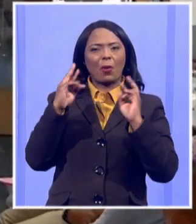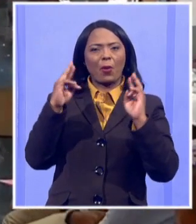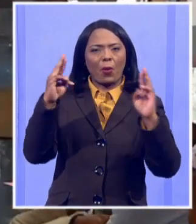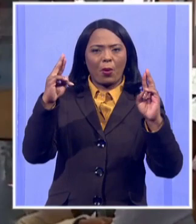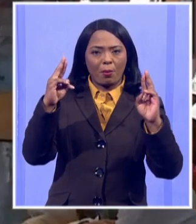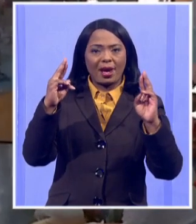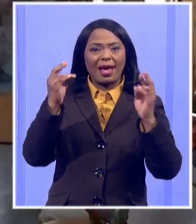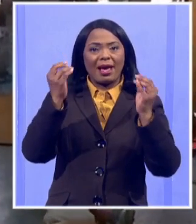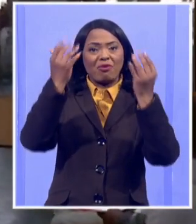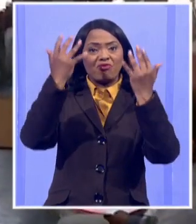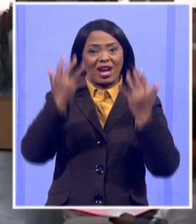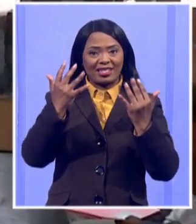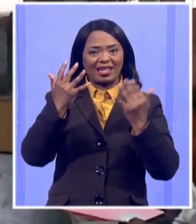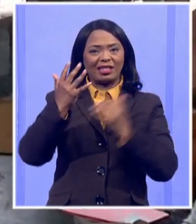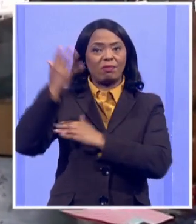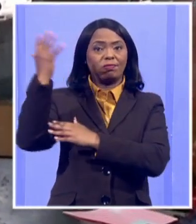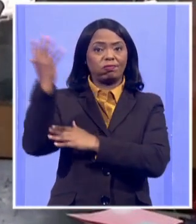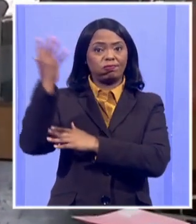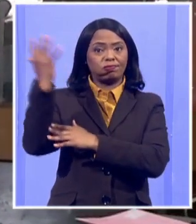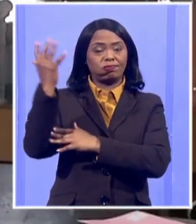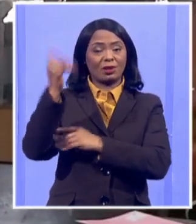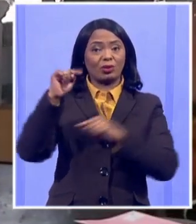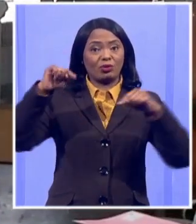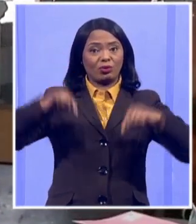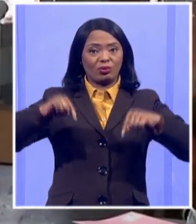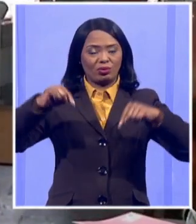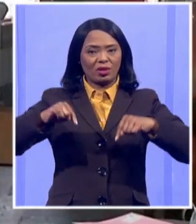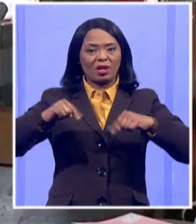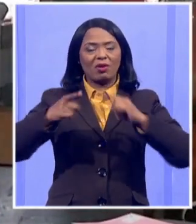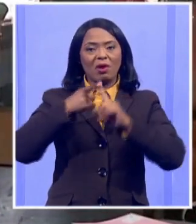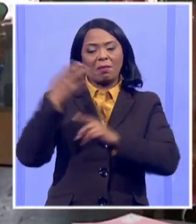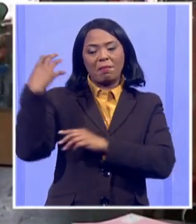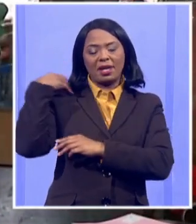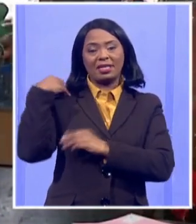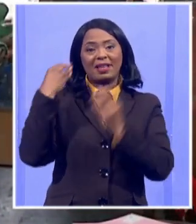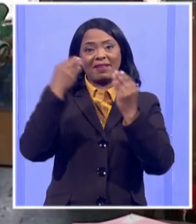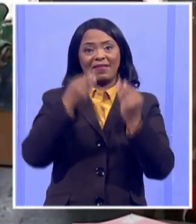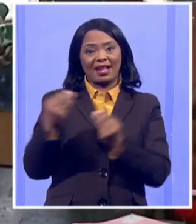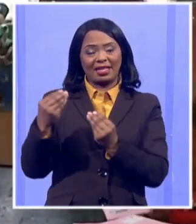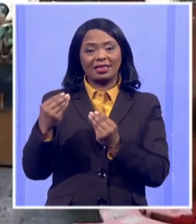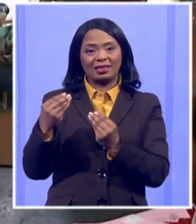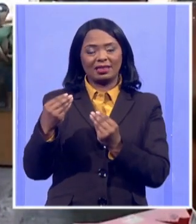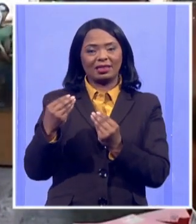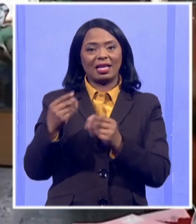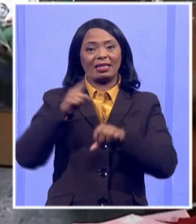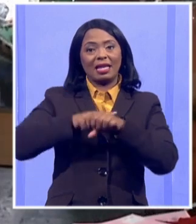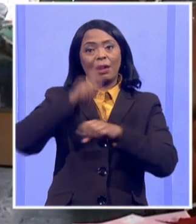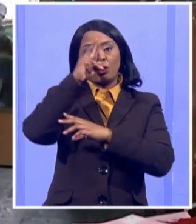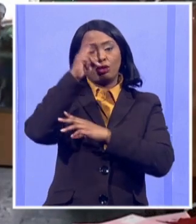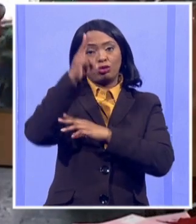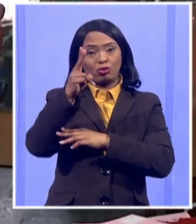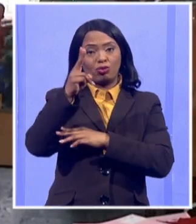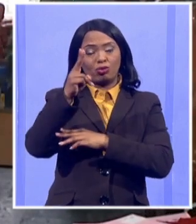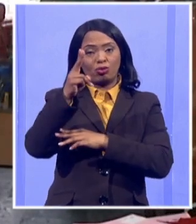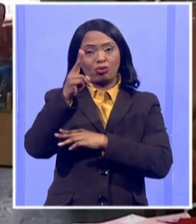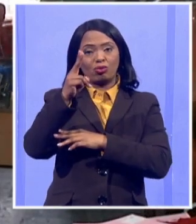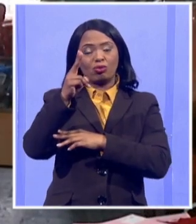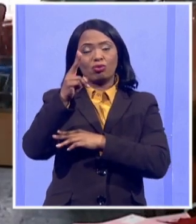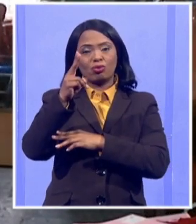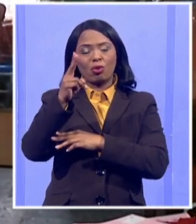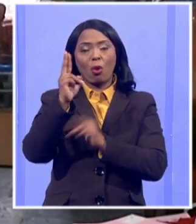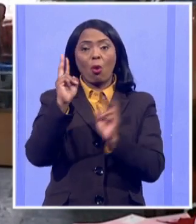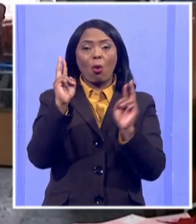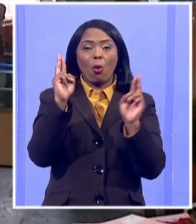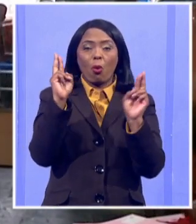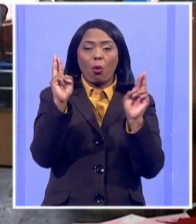this budget that we are going to see being delivered by the Finance Minister at around 2 o'clock today, that he will have